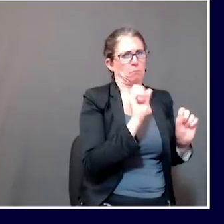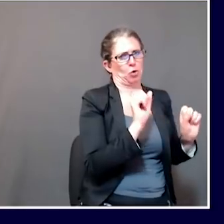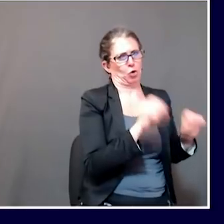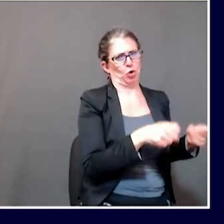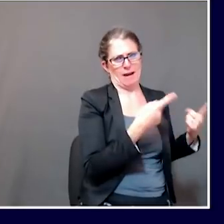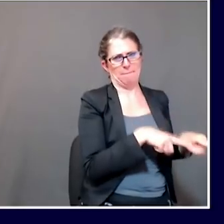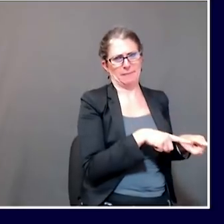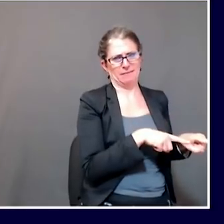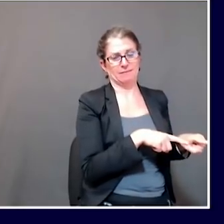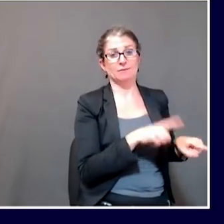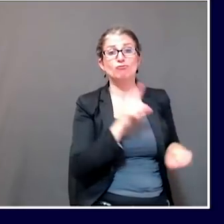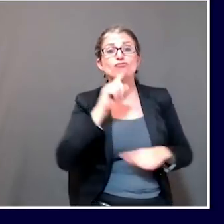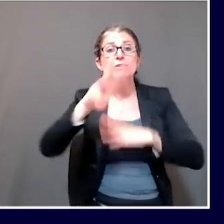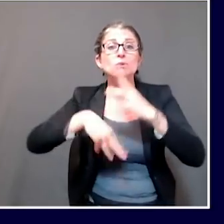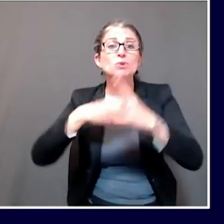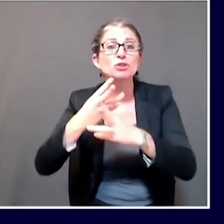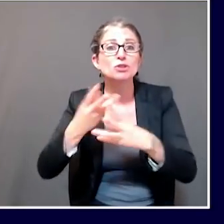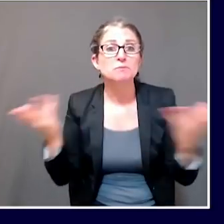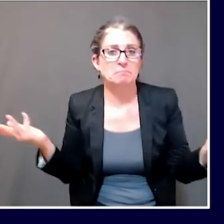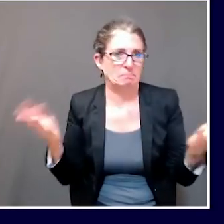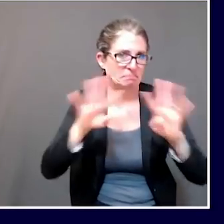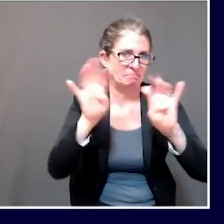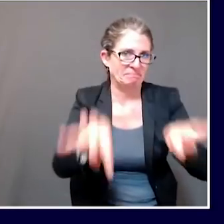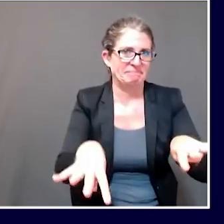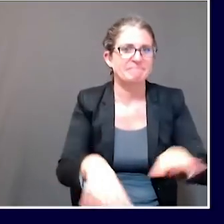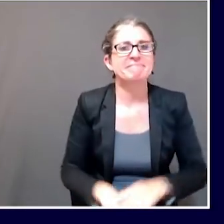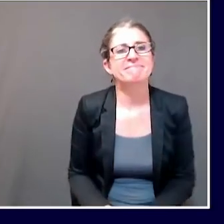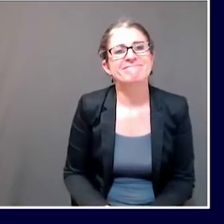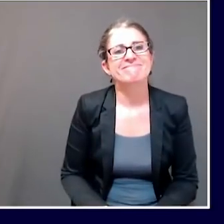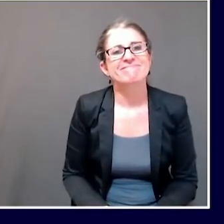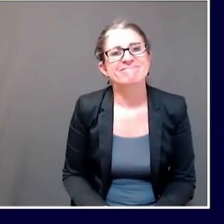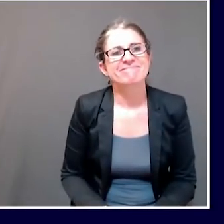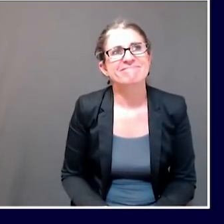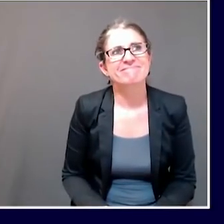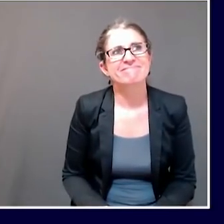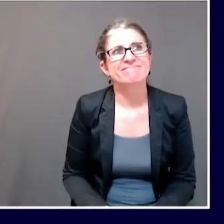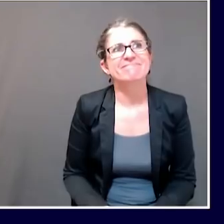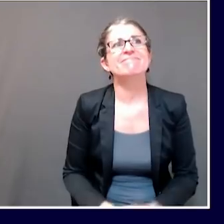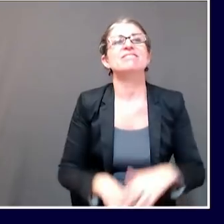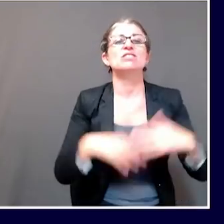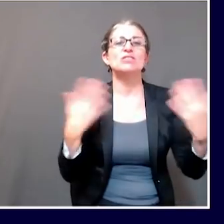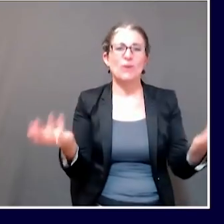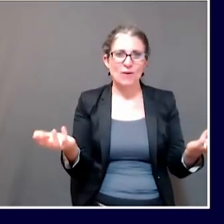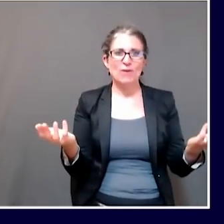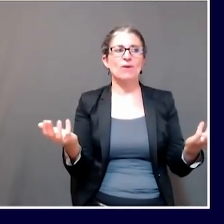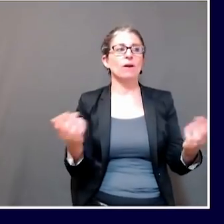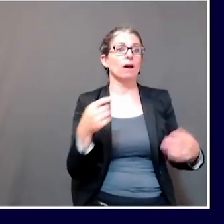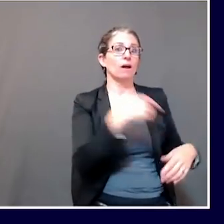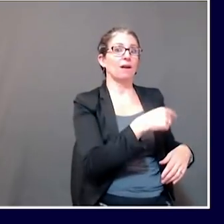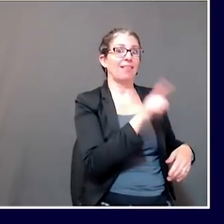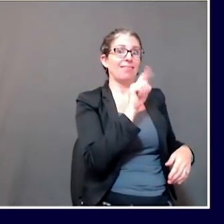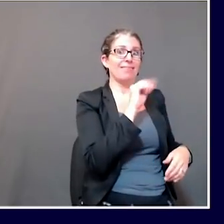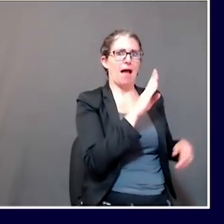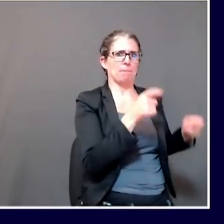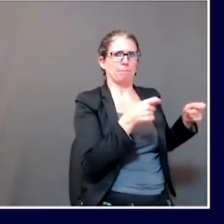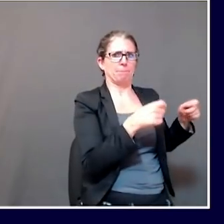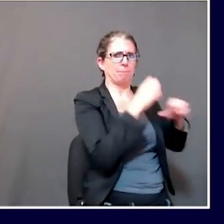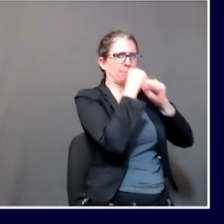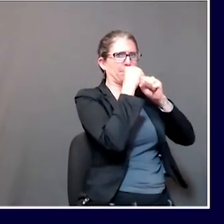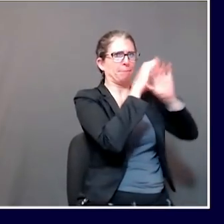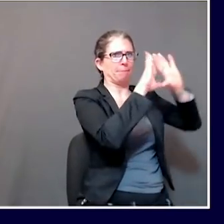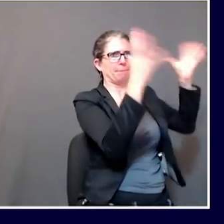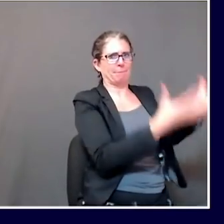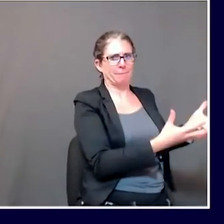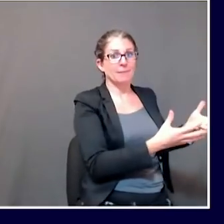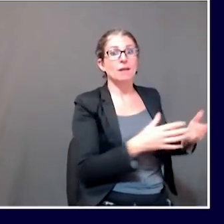reason, given the environmental and ecological impact of new plastic bags and